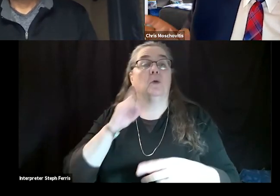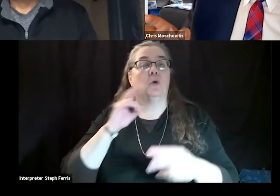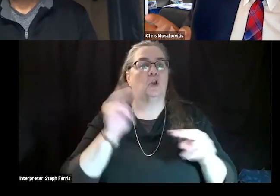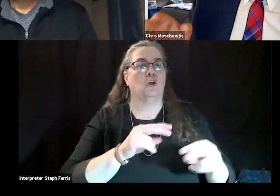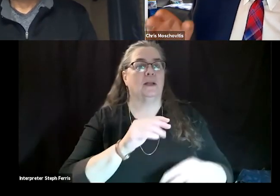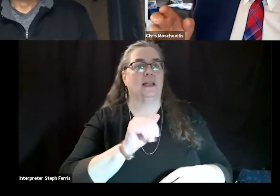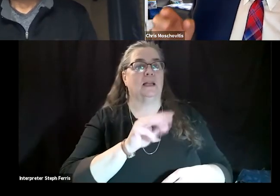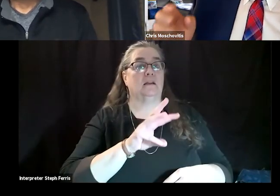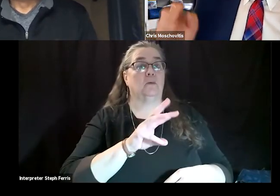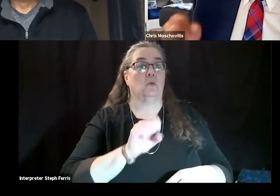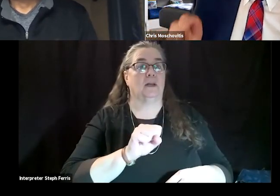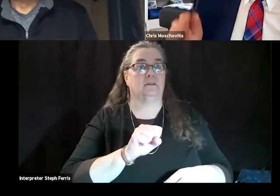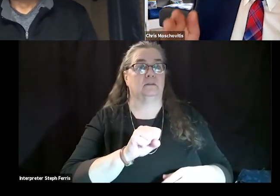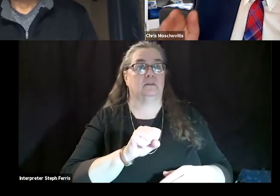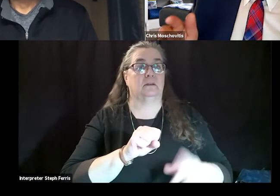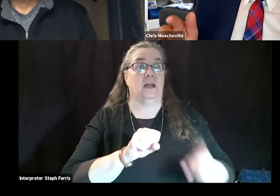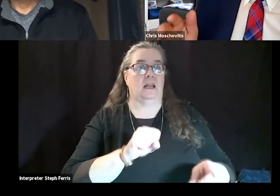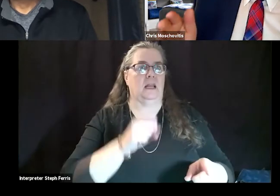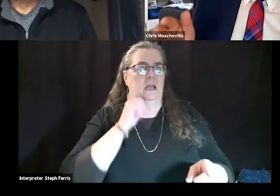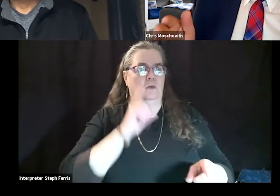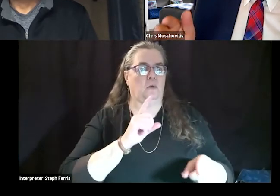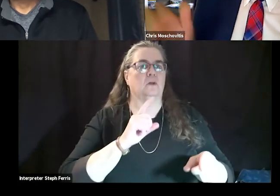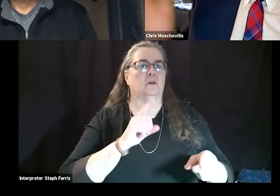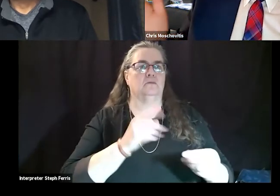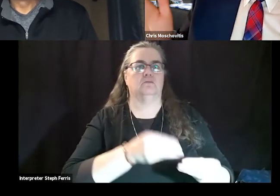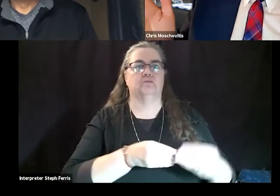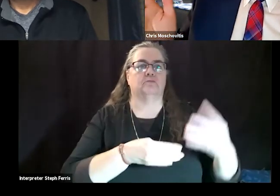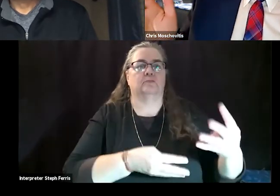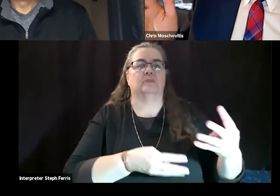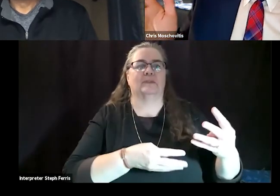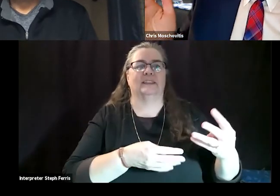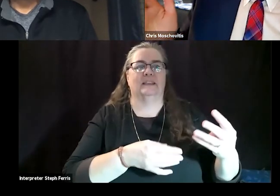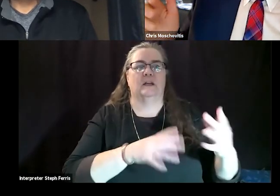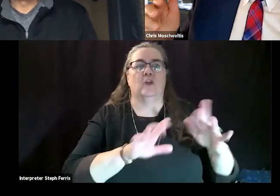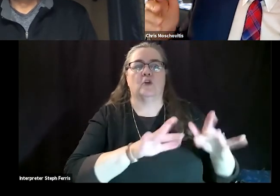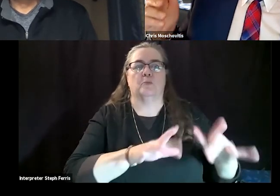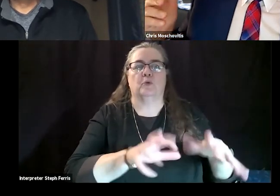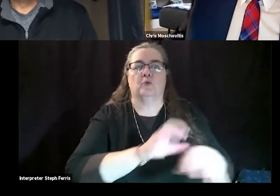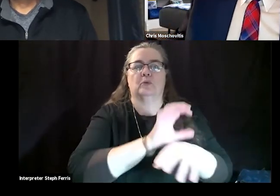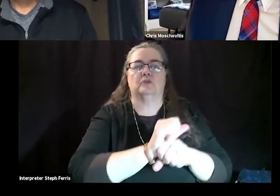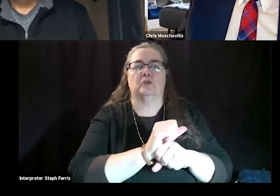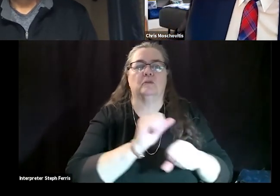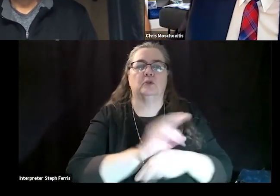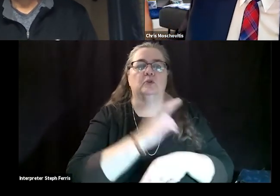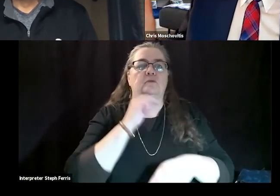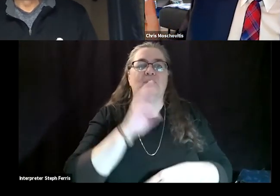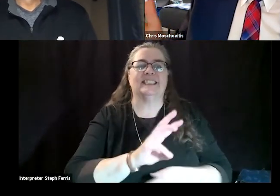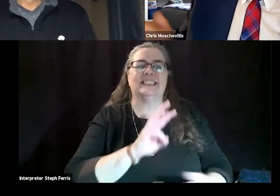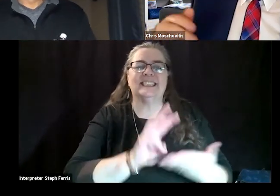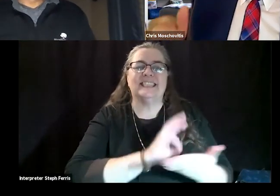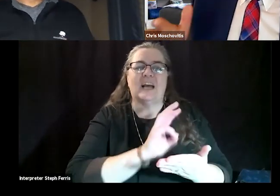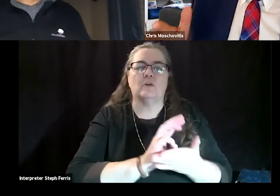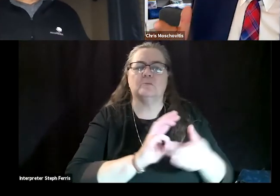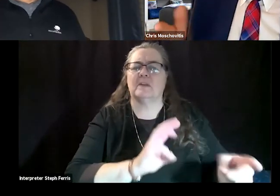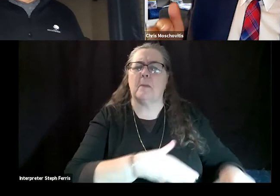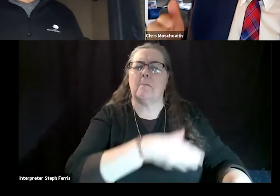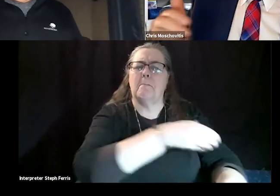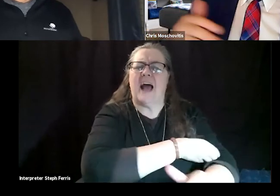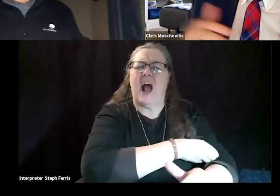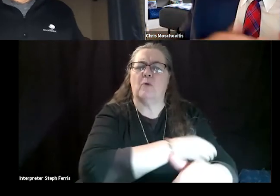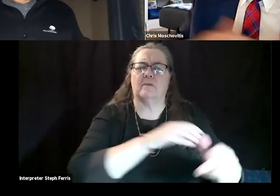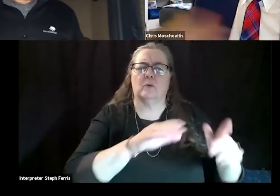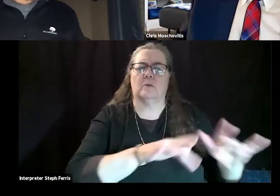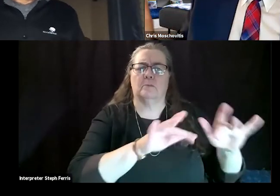supercomputer that he will only use for like 6 hours, because that kind of power in 6